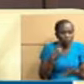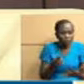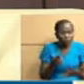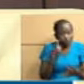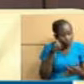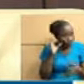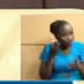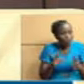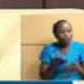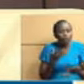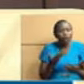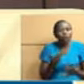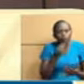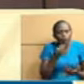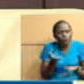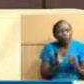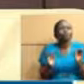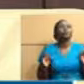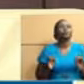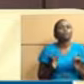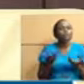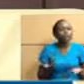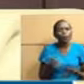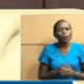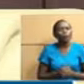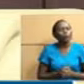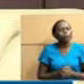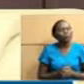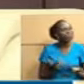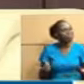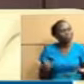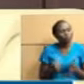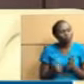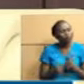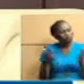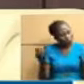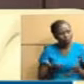country, there is no food in certain parts of the country. Now, what is the problem there?